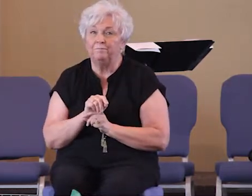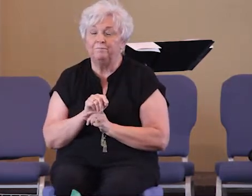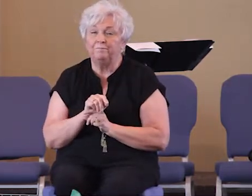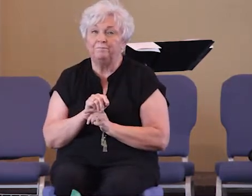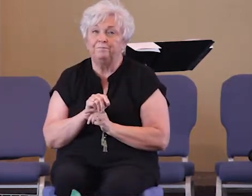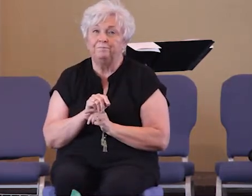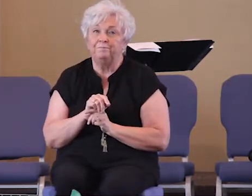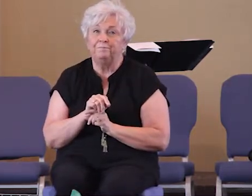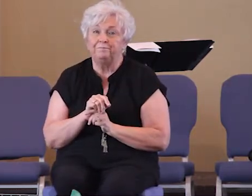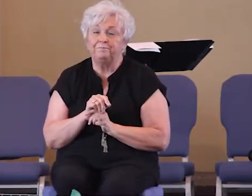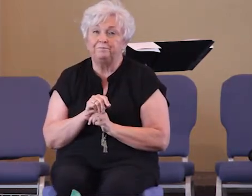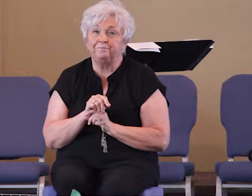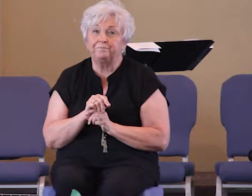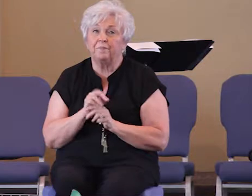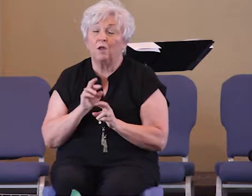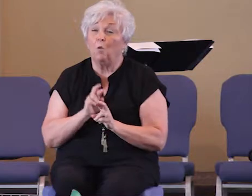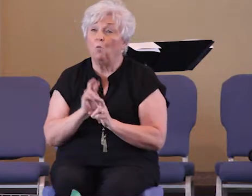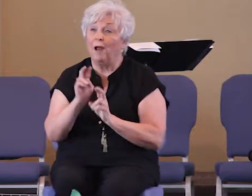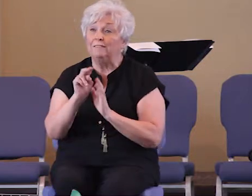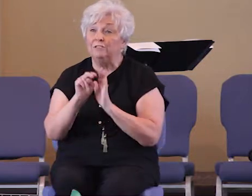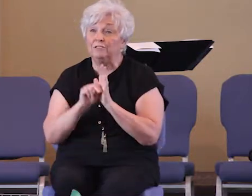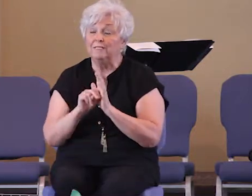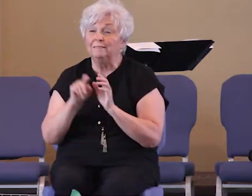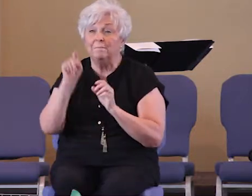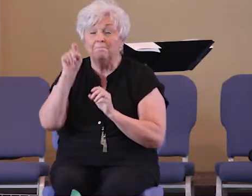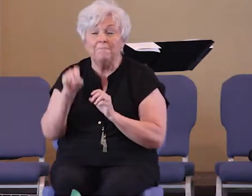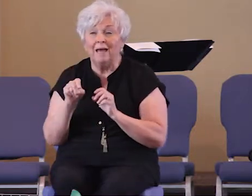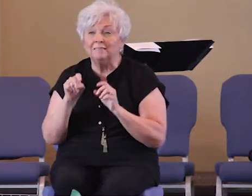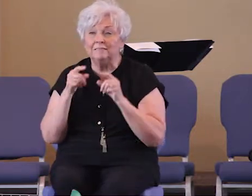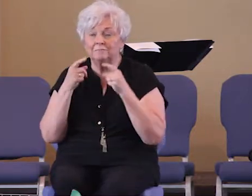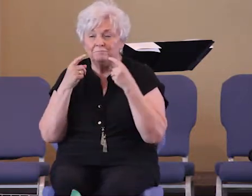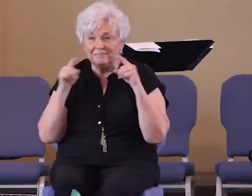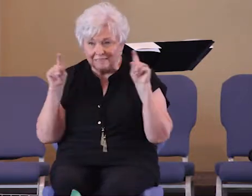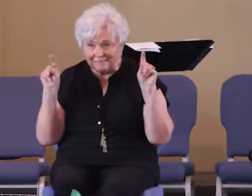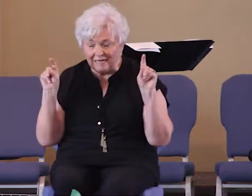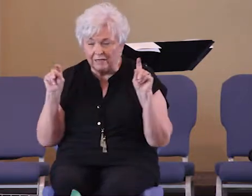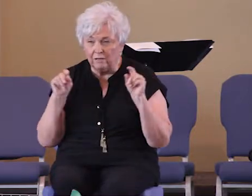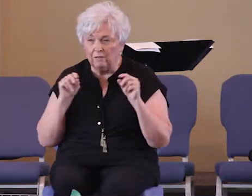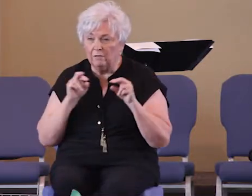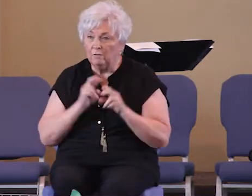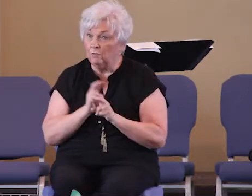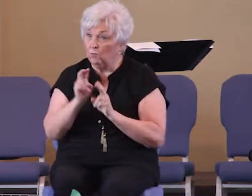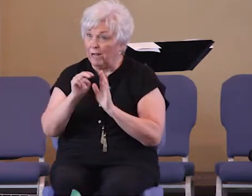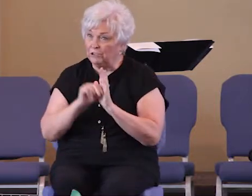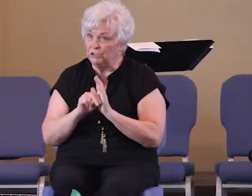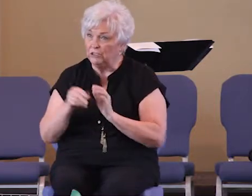Righteousness must prevail. The righteousness of God in us must be what people see.